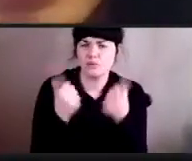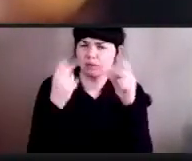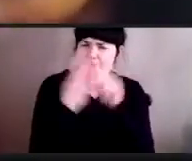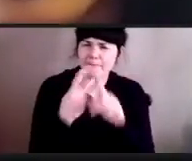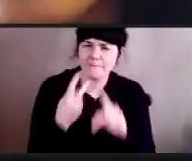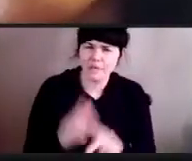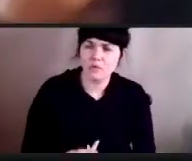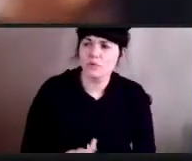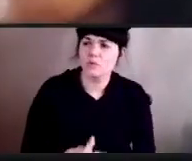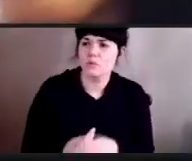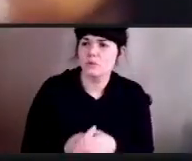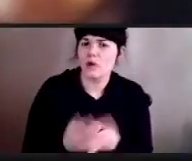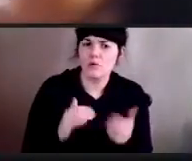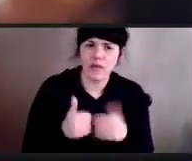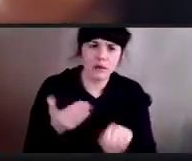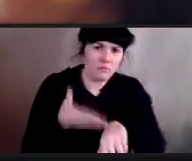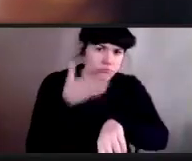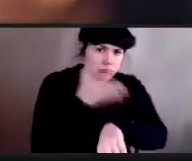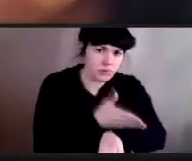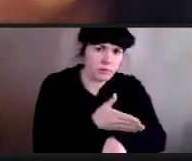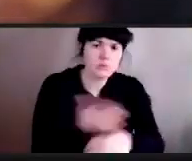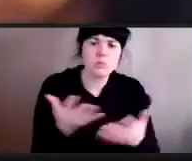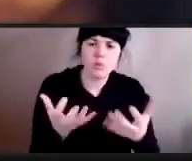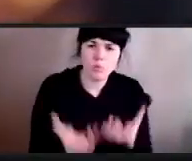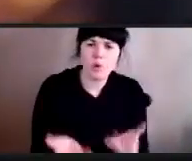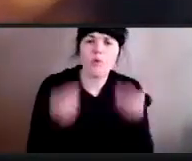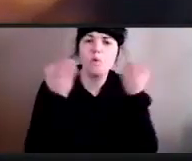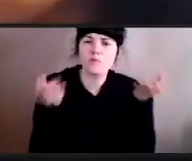expanding more of that as well in terms of data.